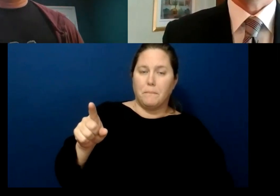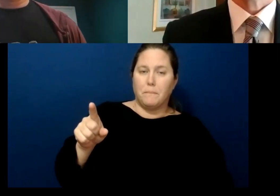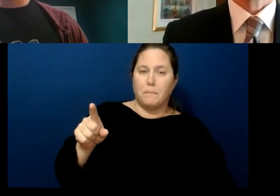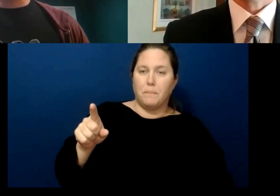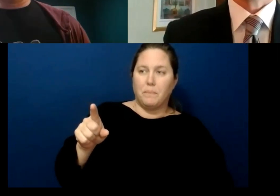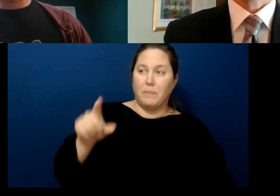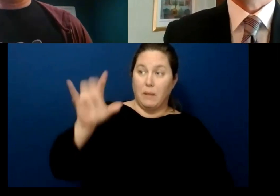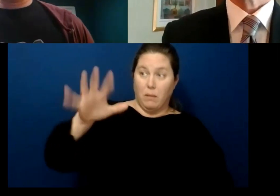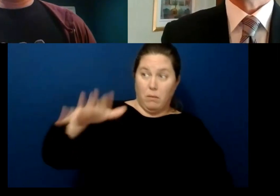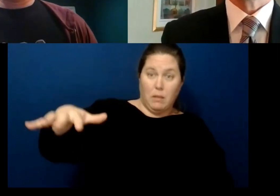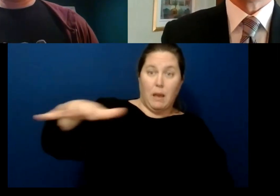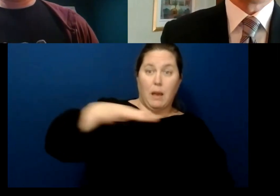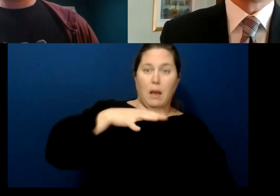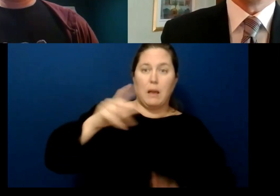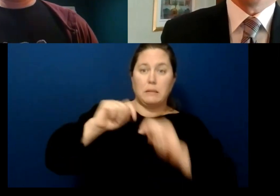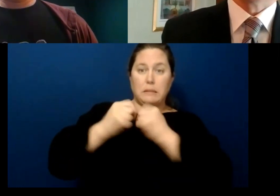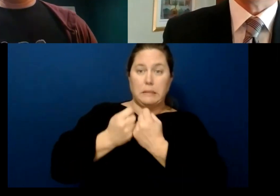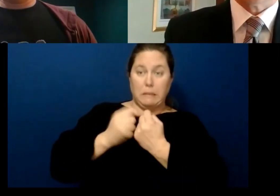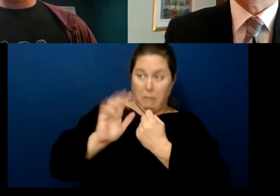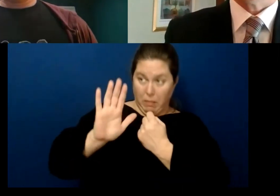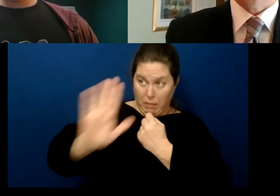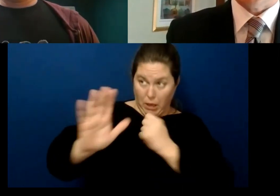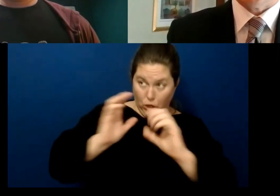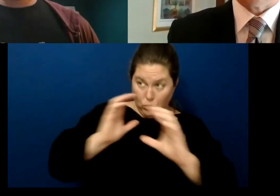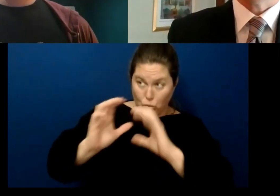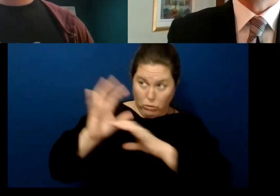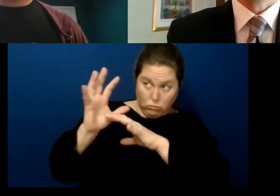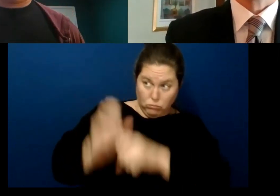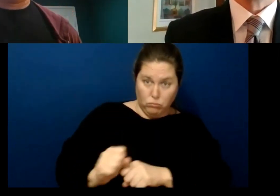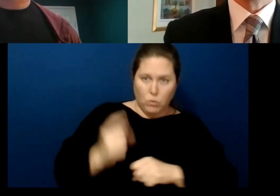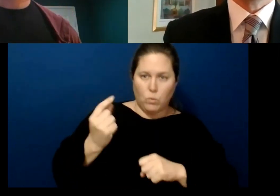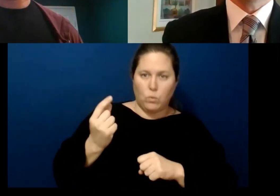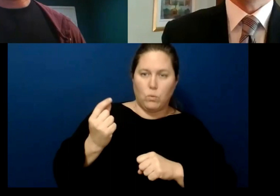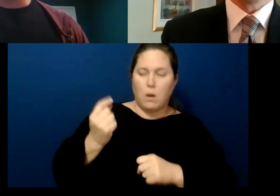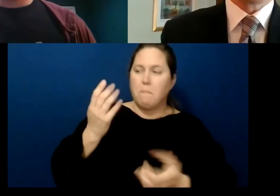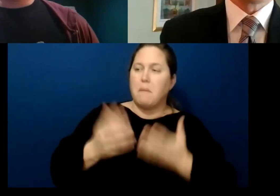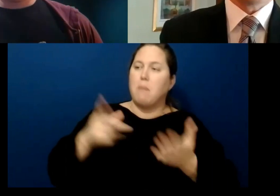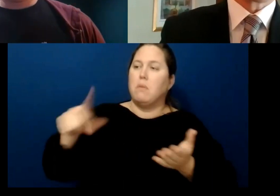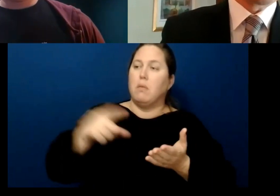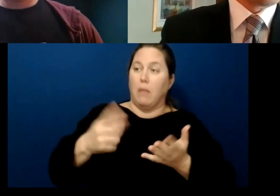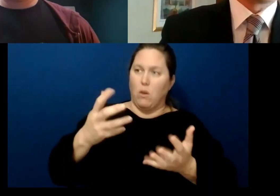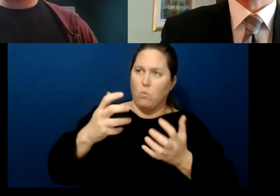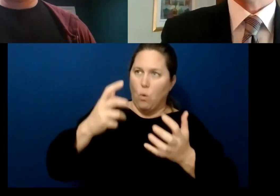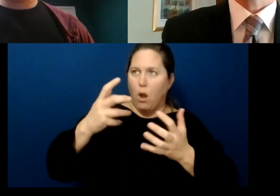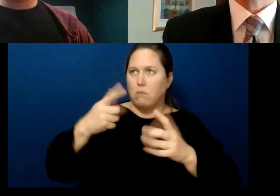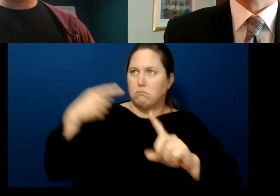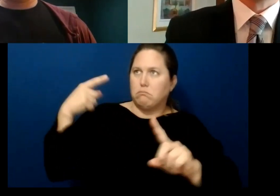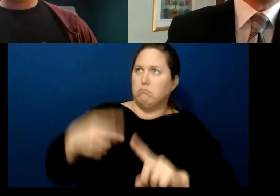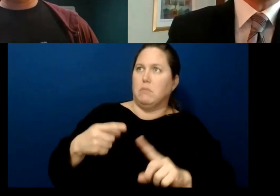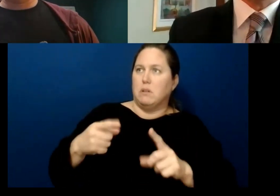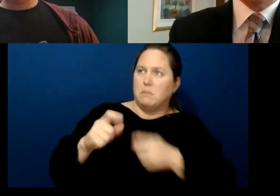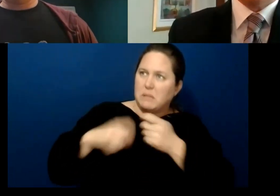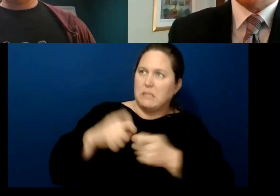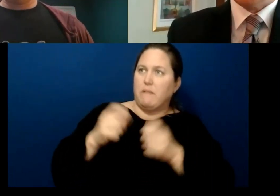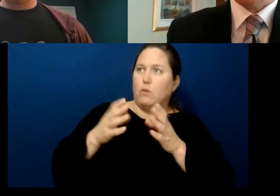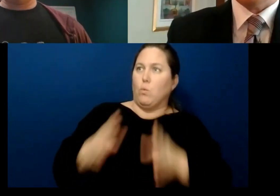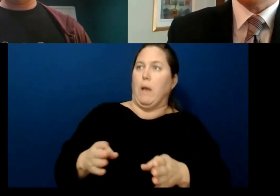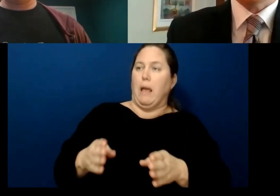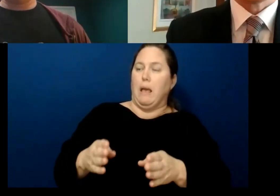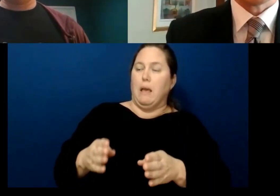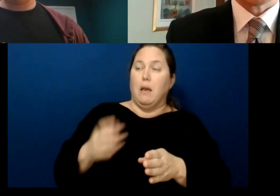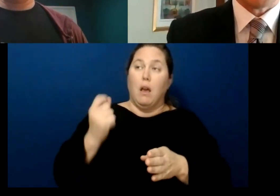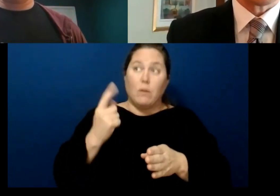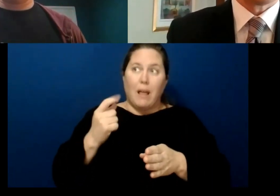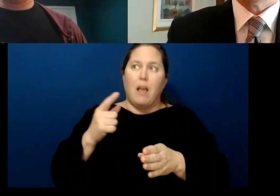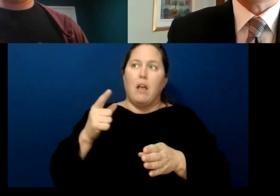yet. And you can't make assumptions that they want it a certain way. When you're trying to win their respect, when they don't know you yet, you have to keep it up